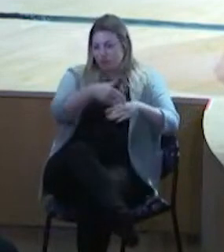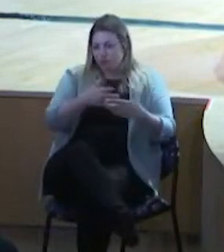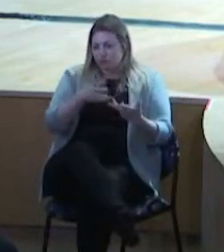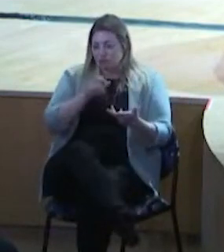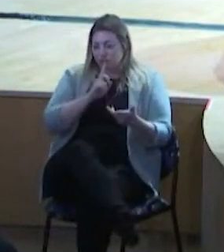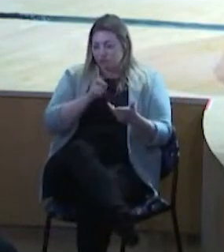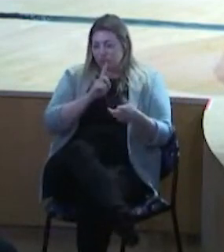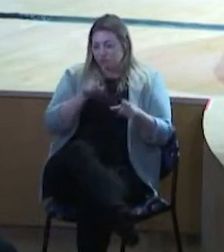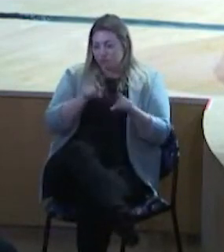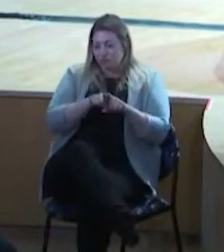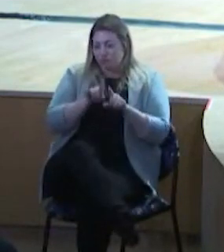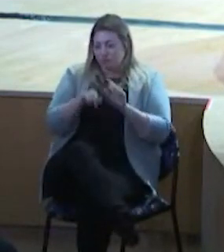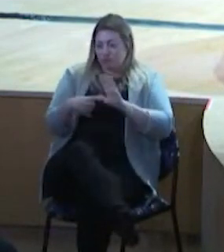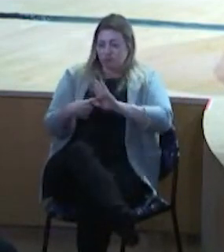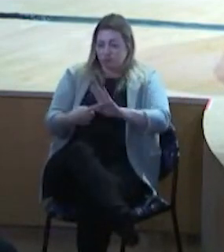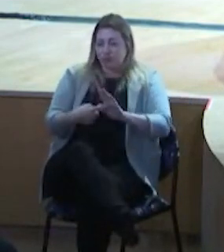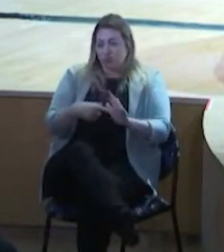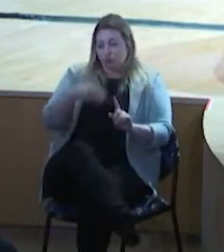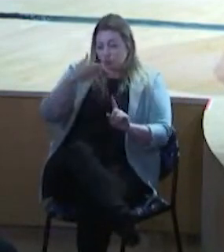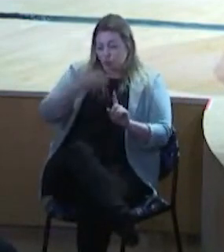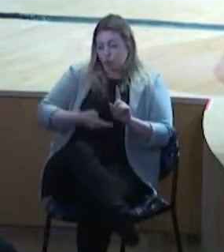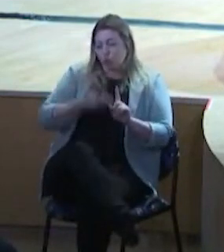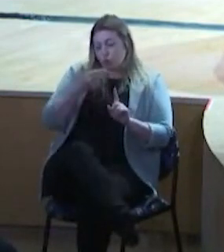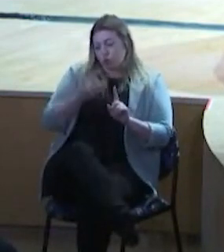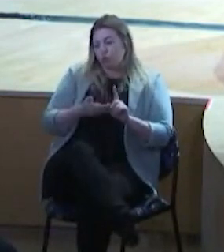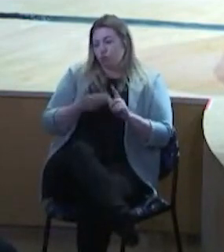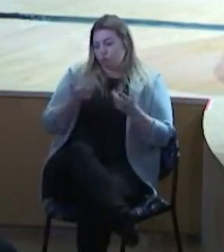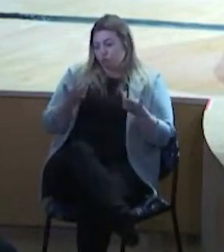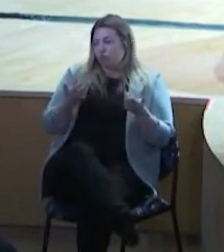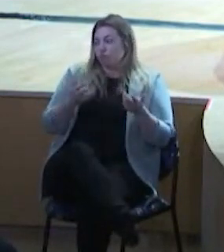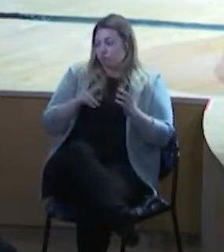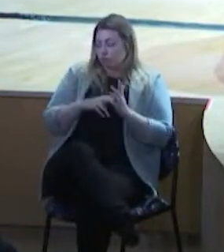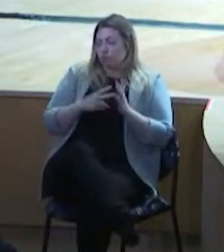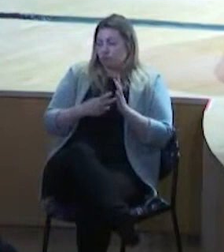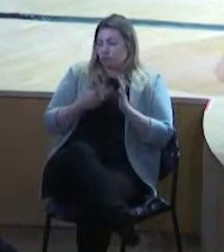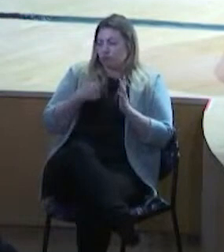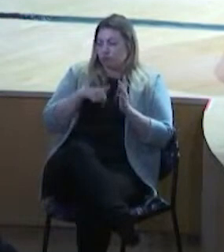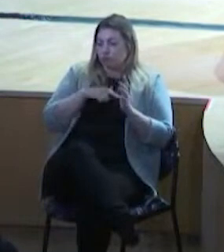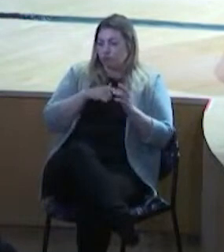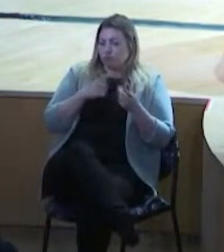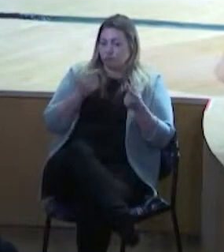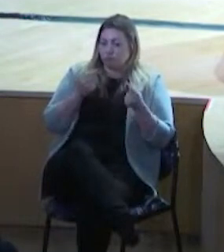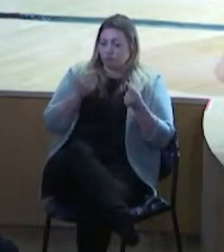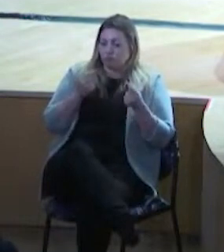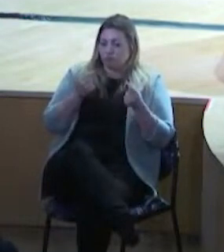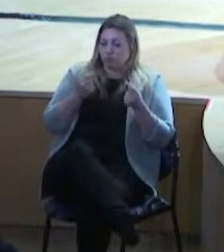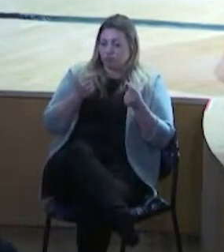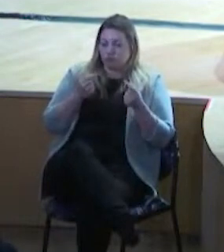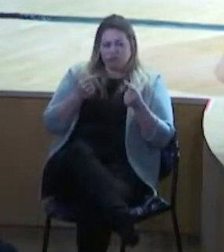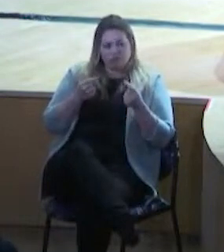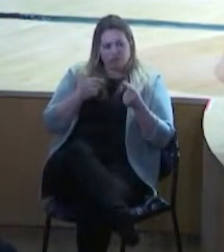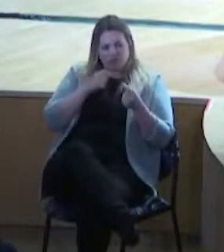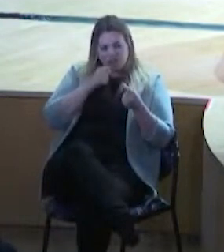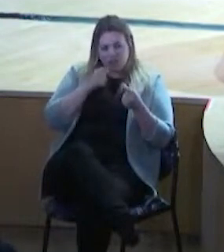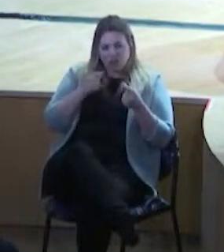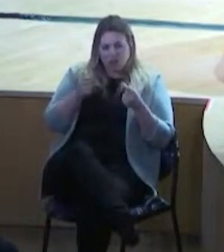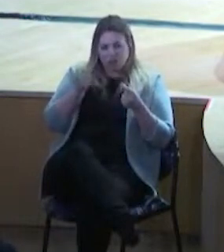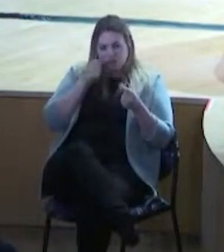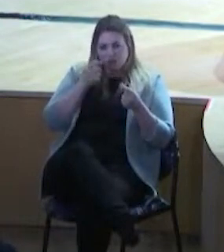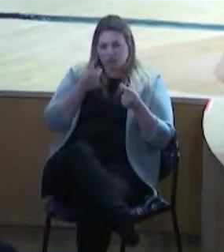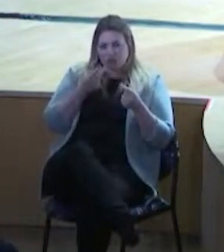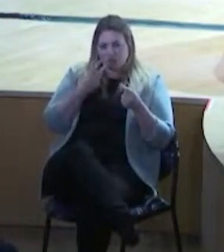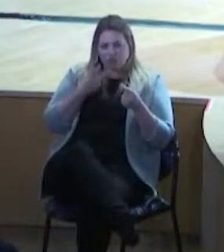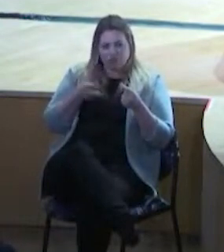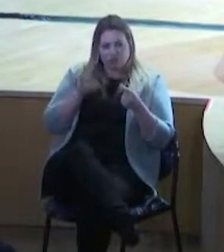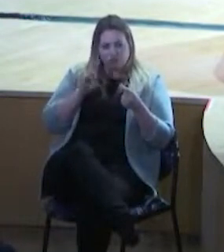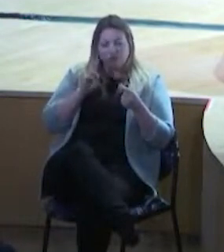from is also a reflection of you. So much so that, you know, we were sitting down, day before yesterday, and we were having